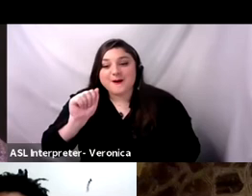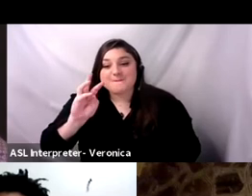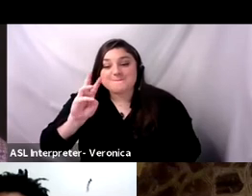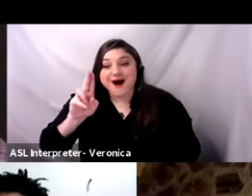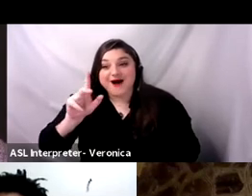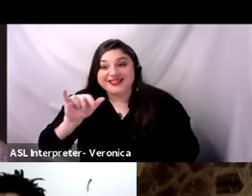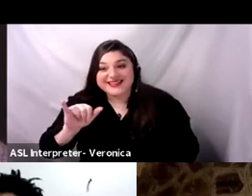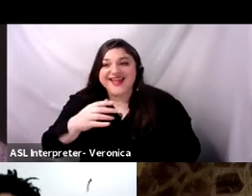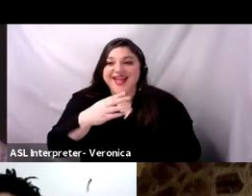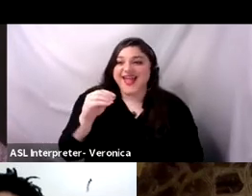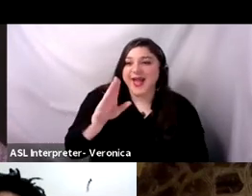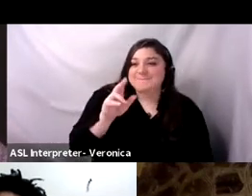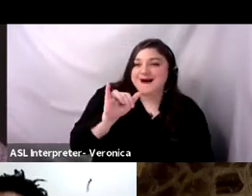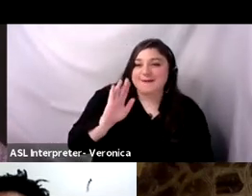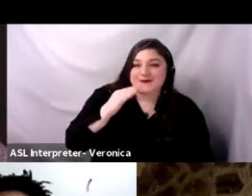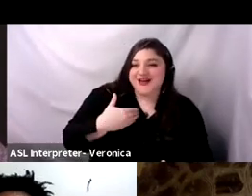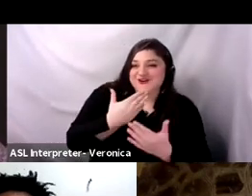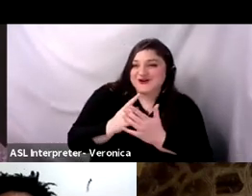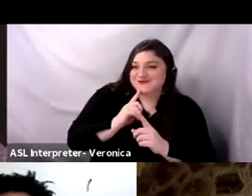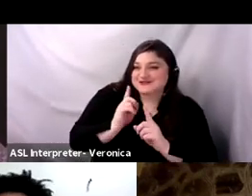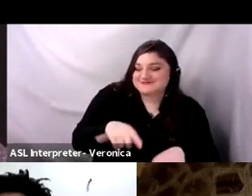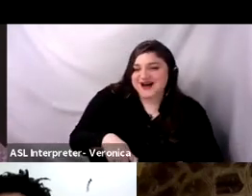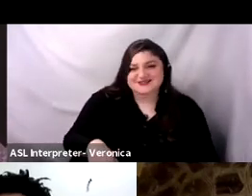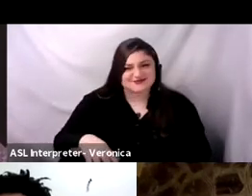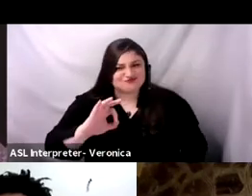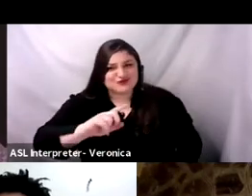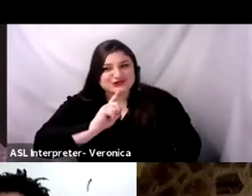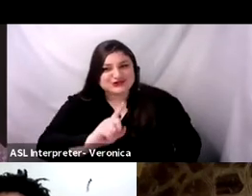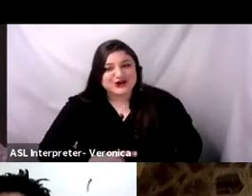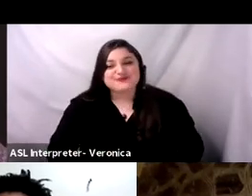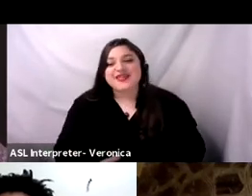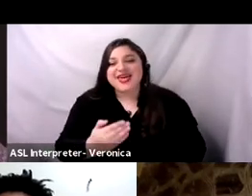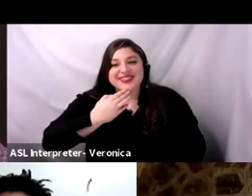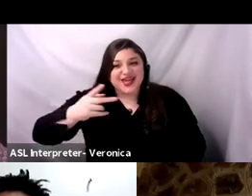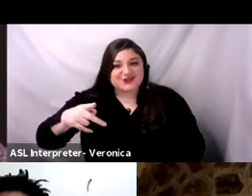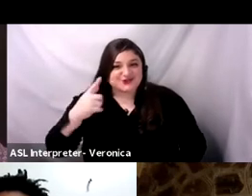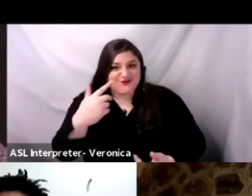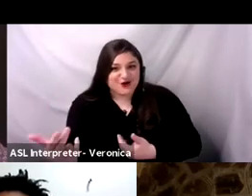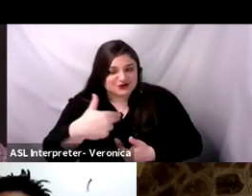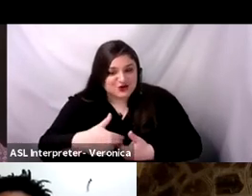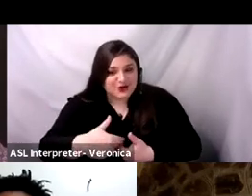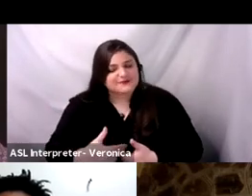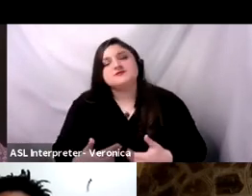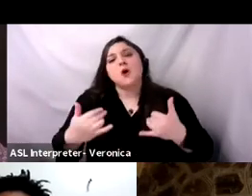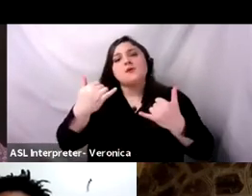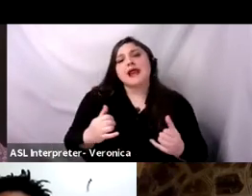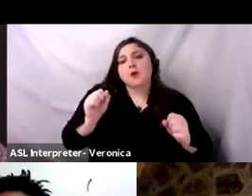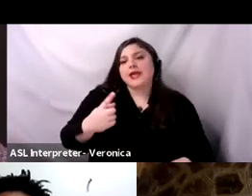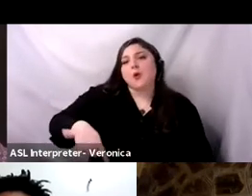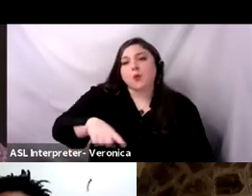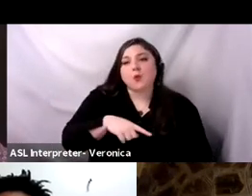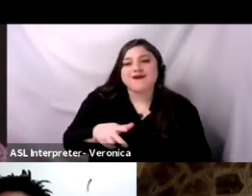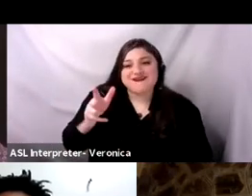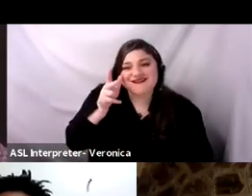sure. Hey guys, thanks for joining us for the Q&A. So can we hear your opinions